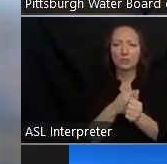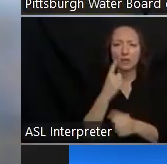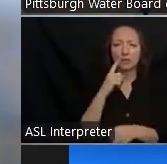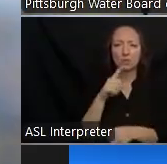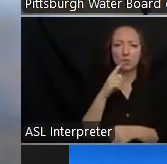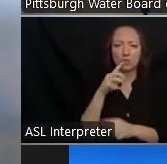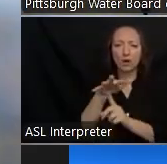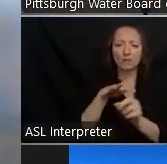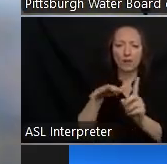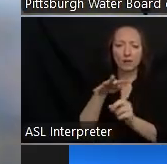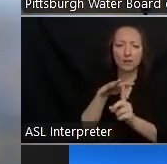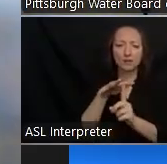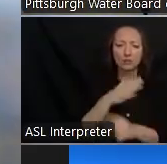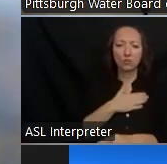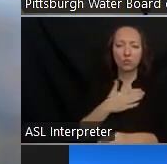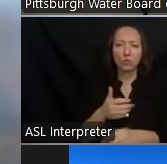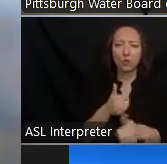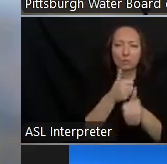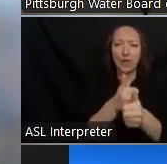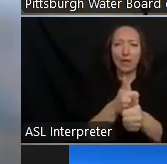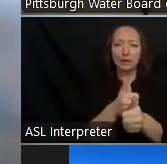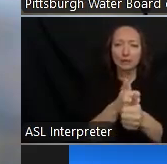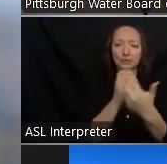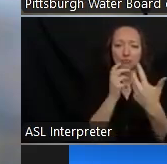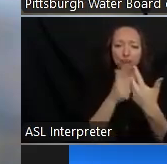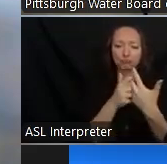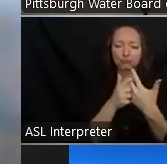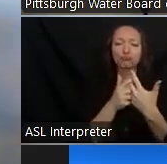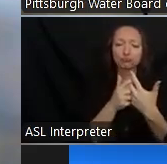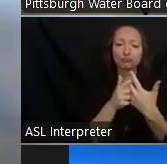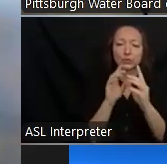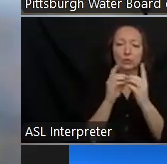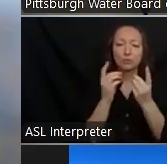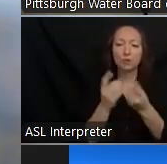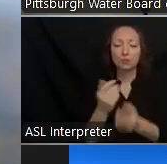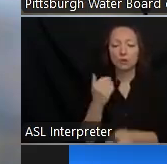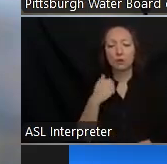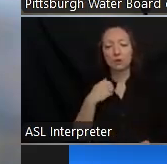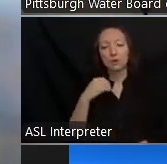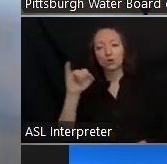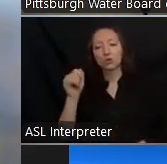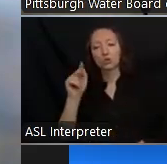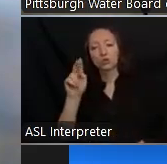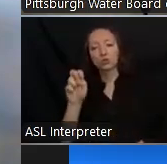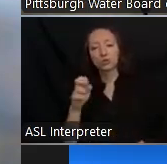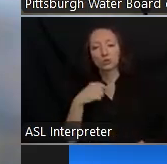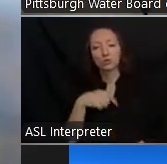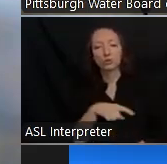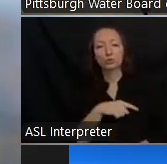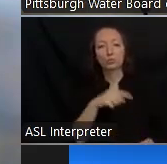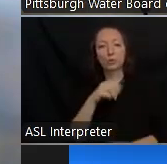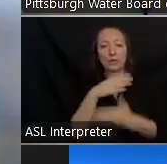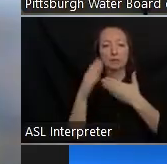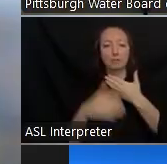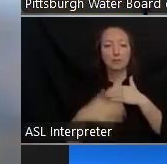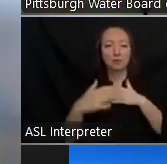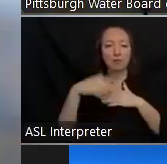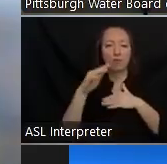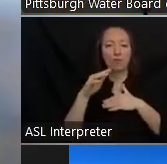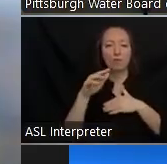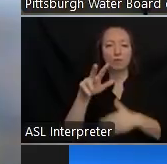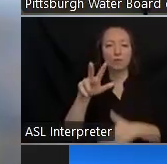compliance department. In the last month, the month of June, we completed over 320 compliance